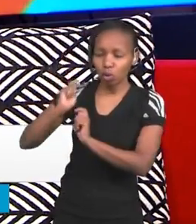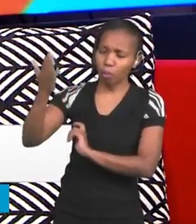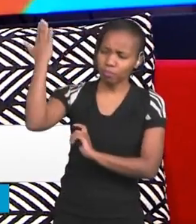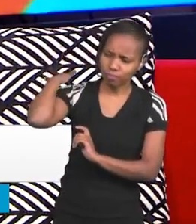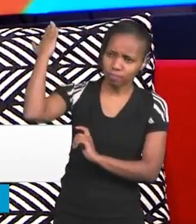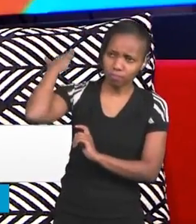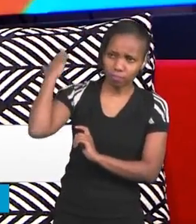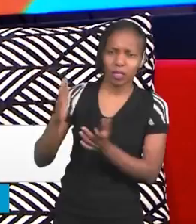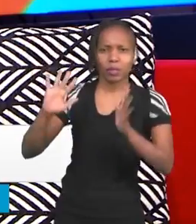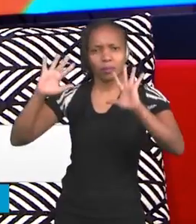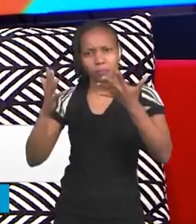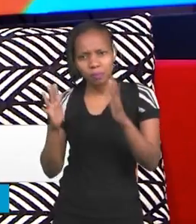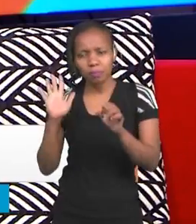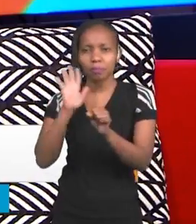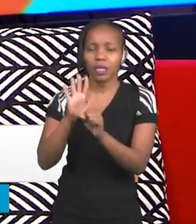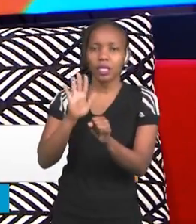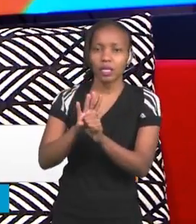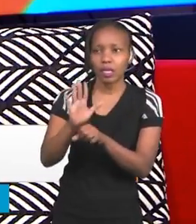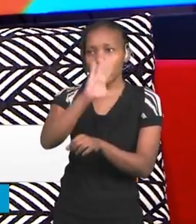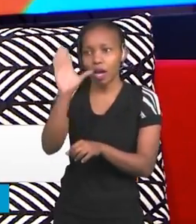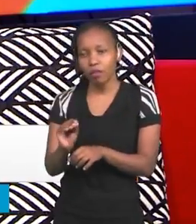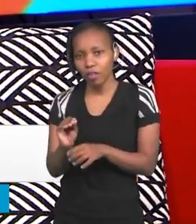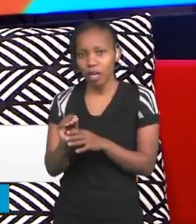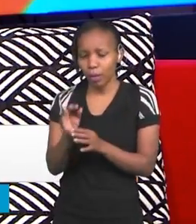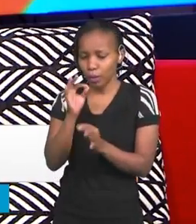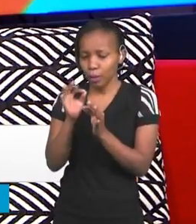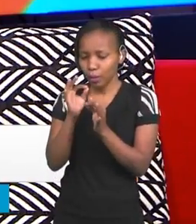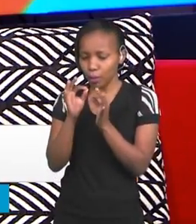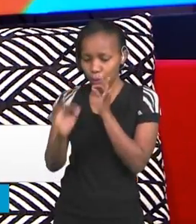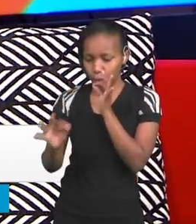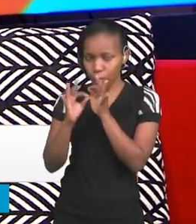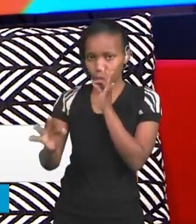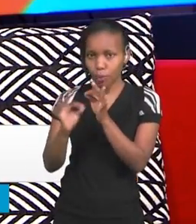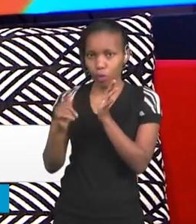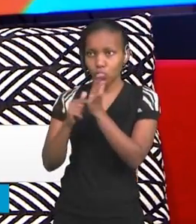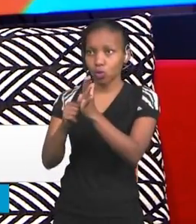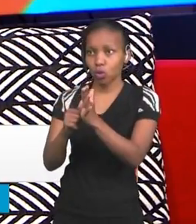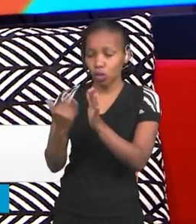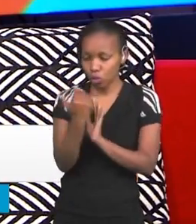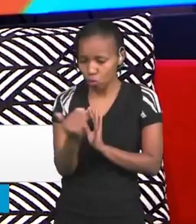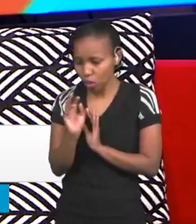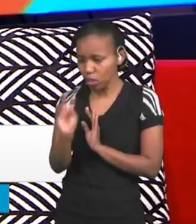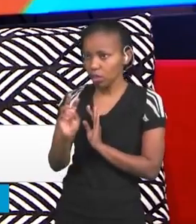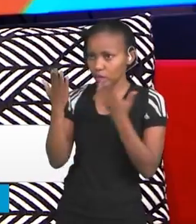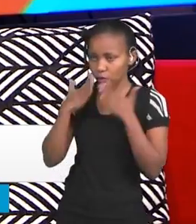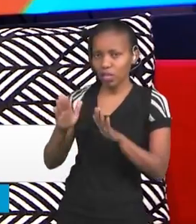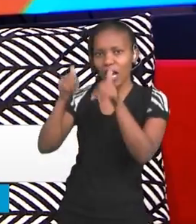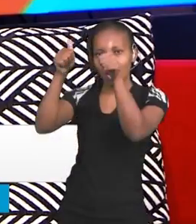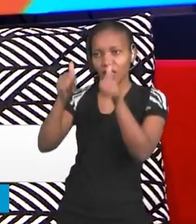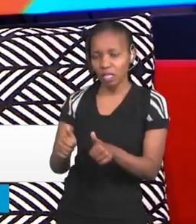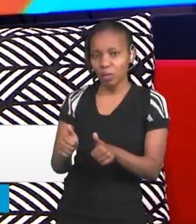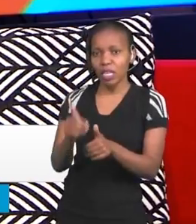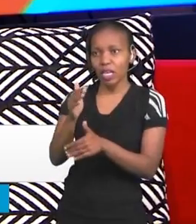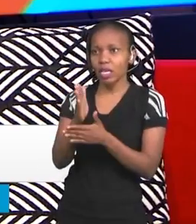so many ceremonies in Africa, Busa, Changa was actually at their disposal. Kids used to see this thing. Adverts, some time